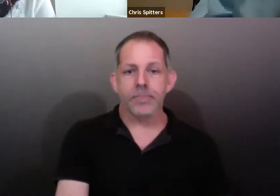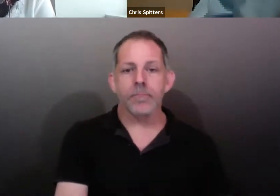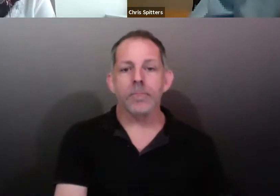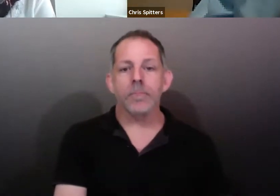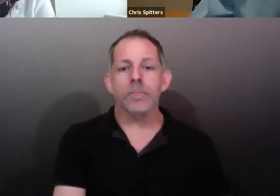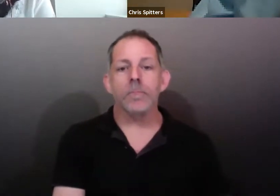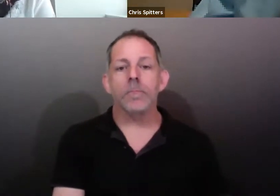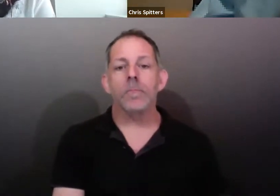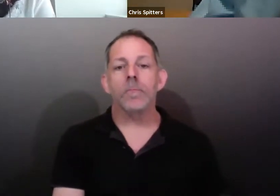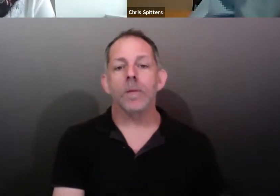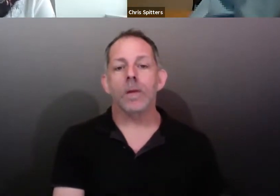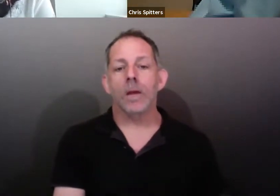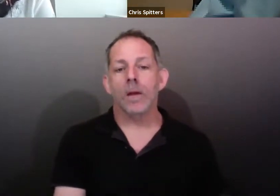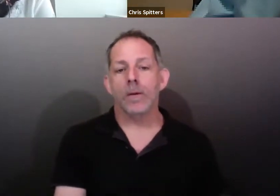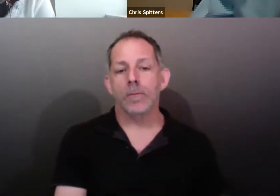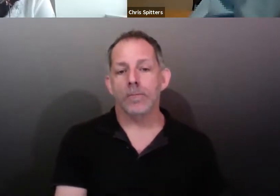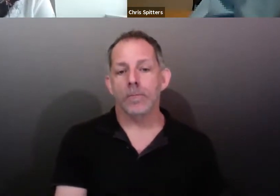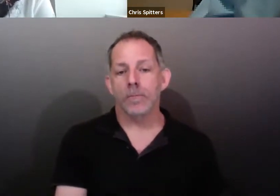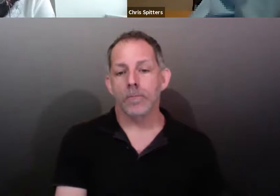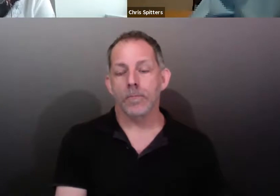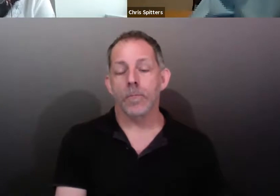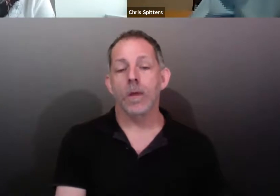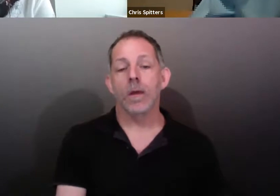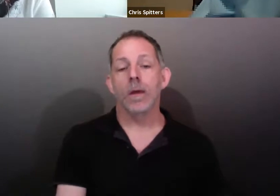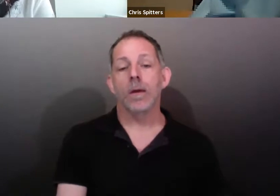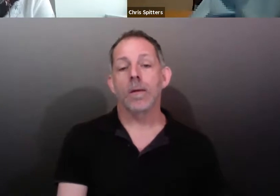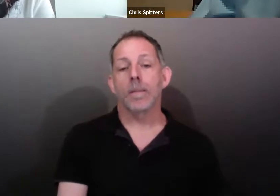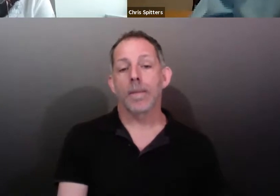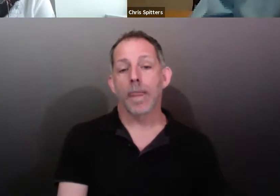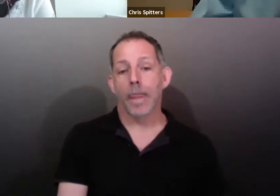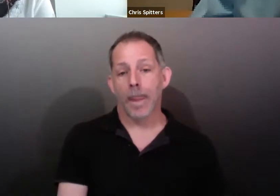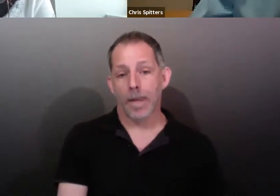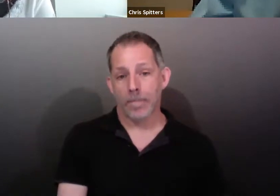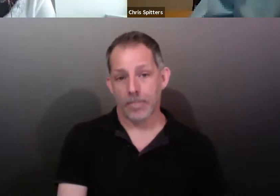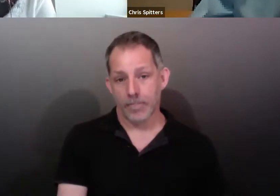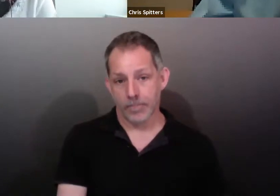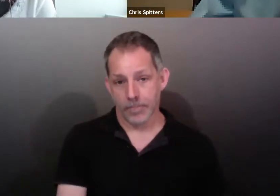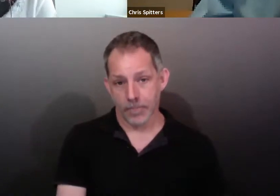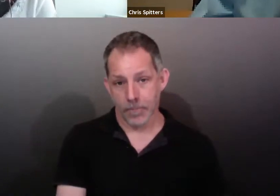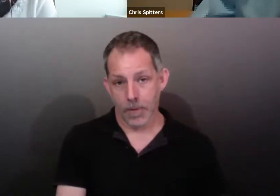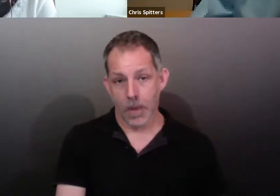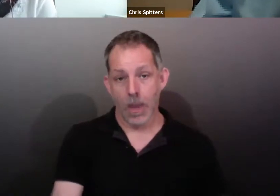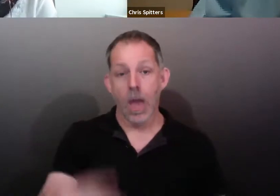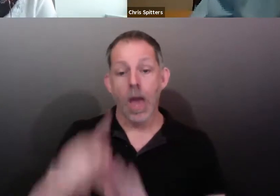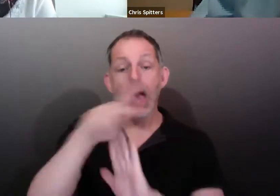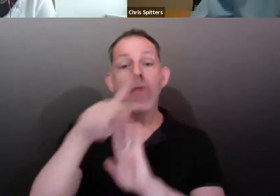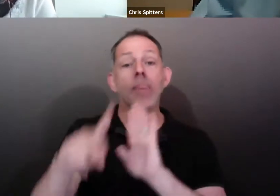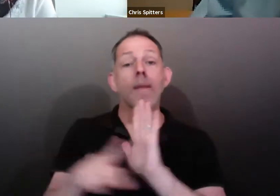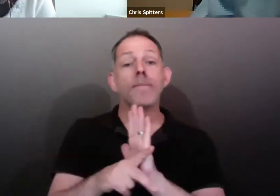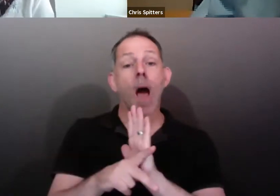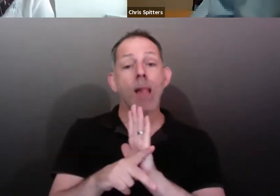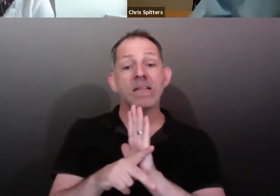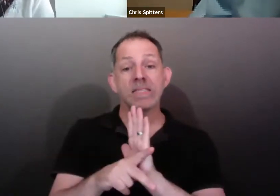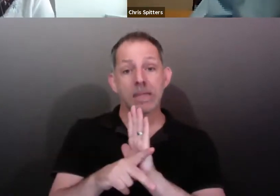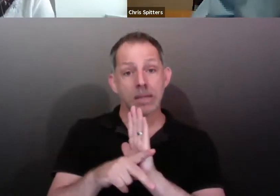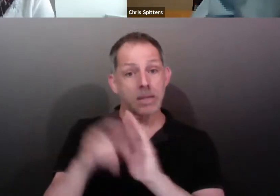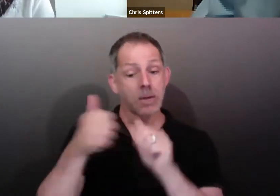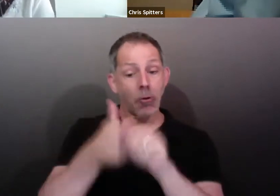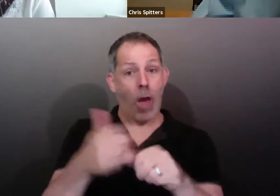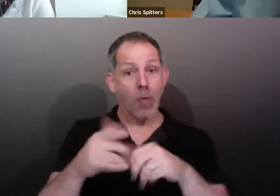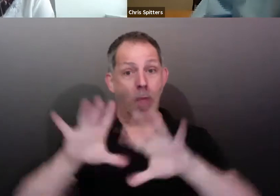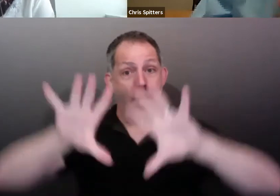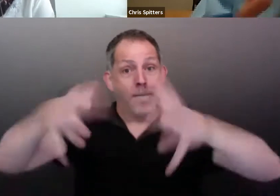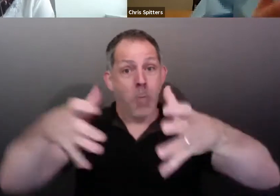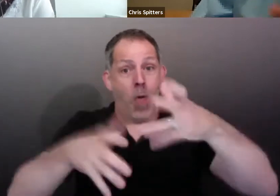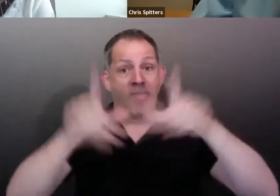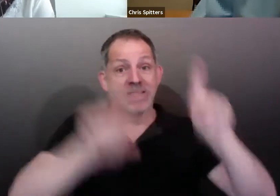by the people that own and run the labs and those who advise them. And we're a lab user, not a lab director. So both the